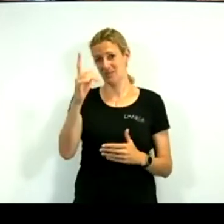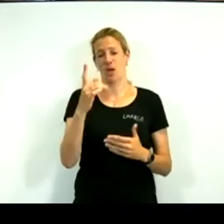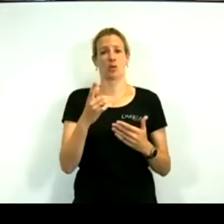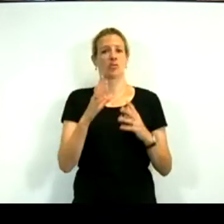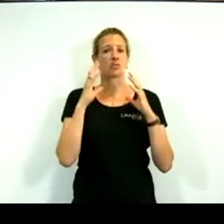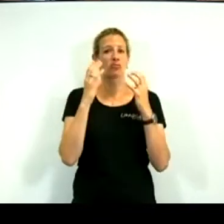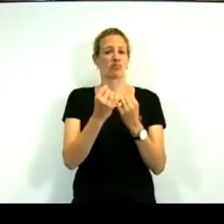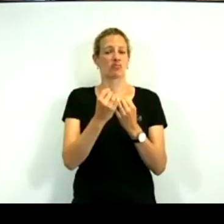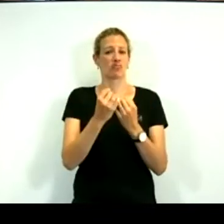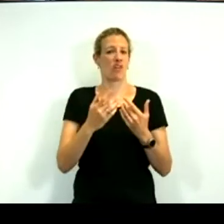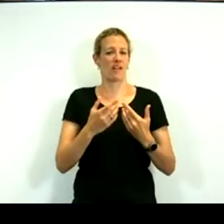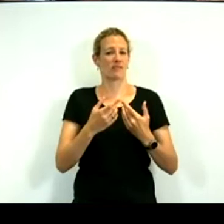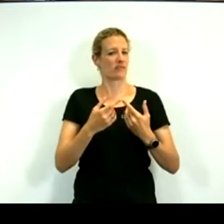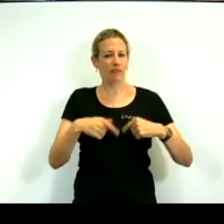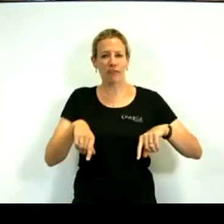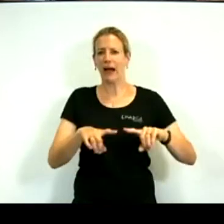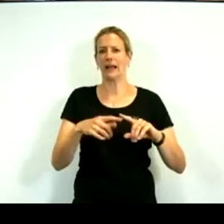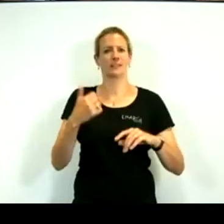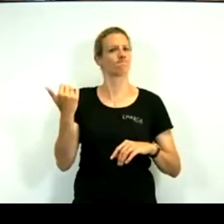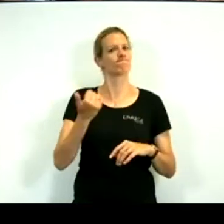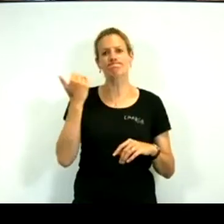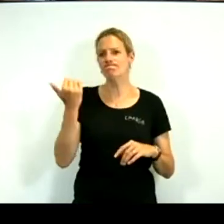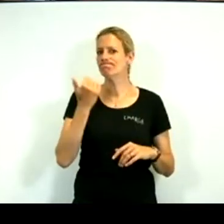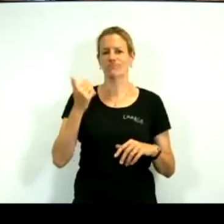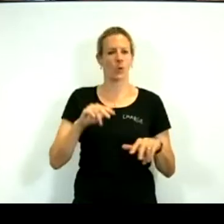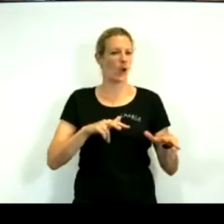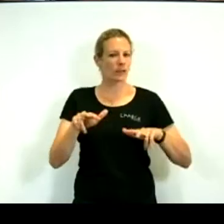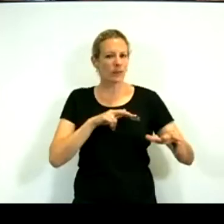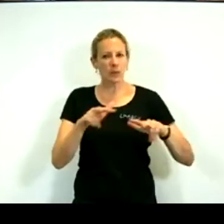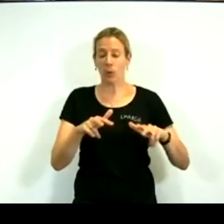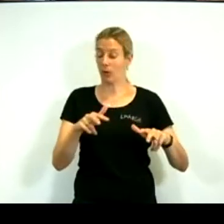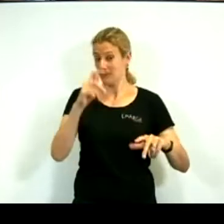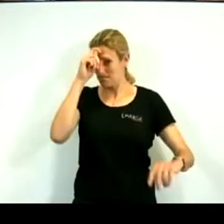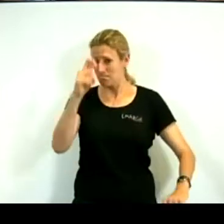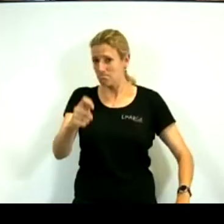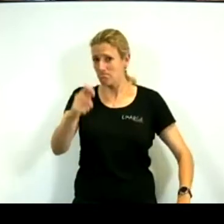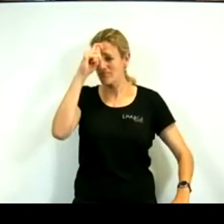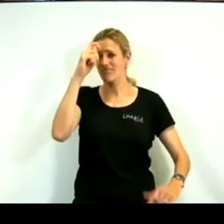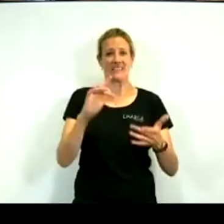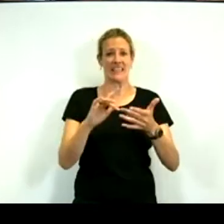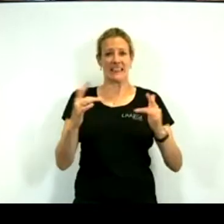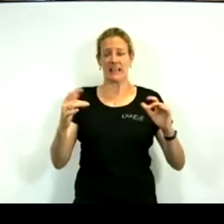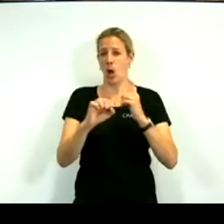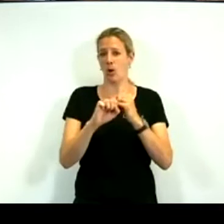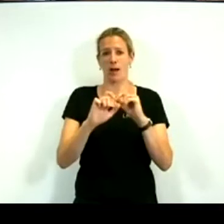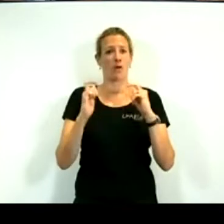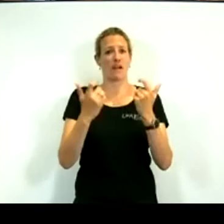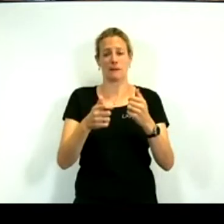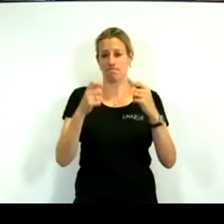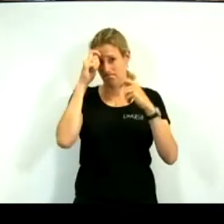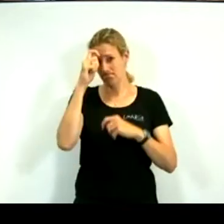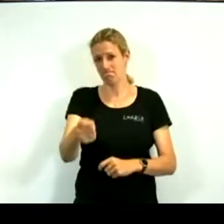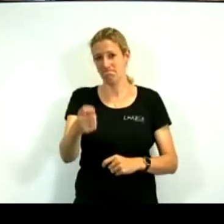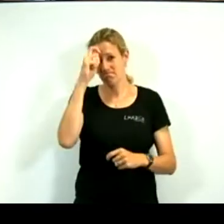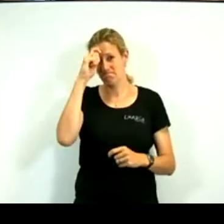phenomenal achievement to have put this on the internet. And not surprisingly, there's been